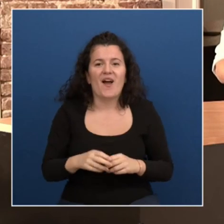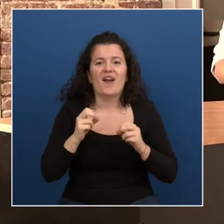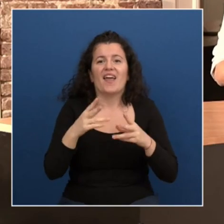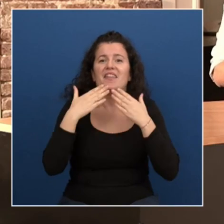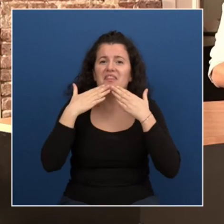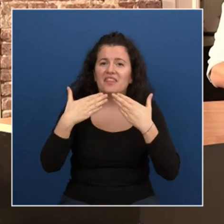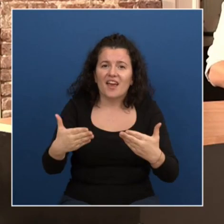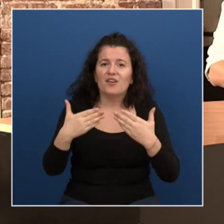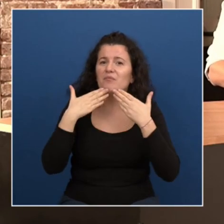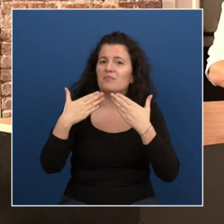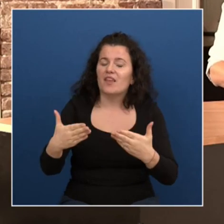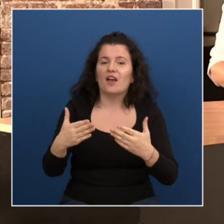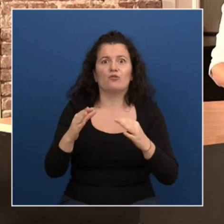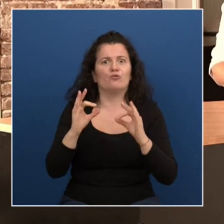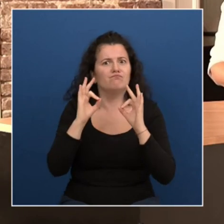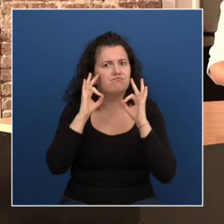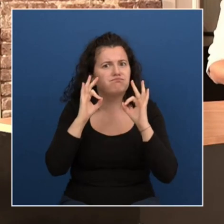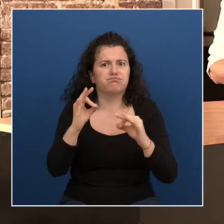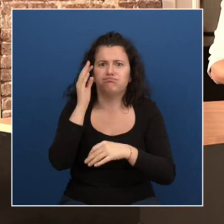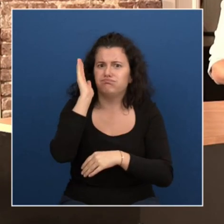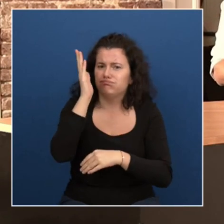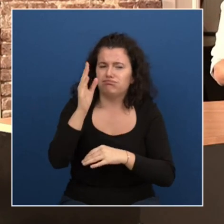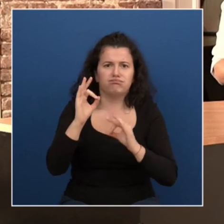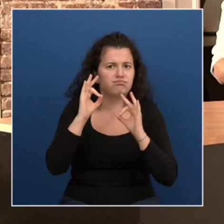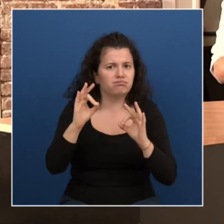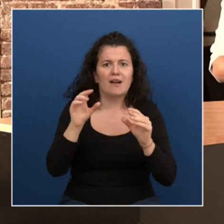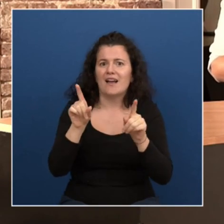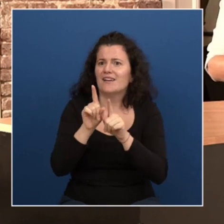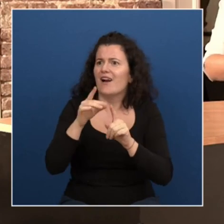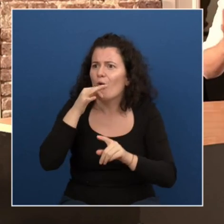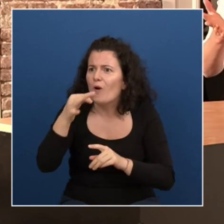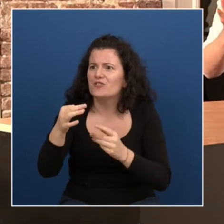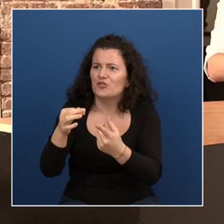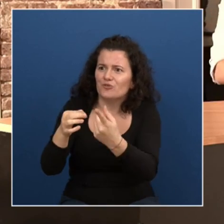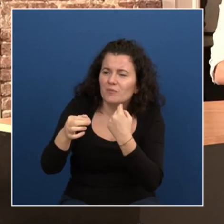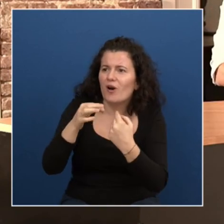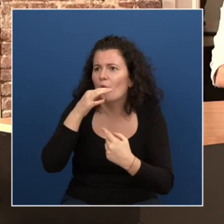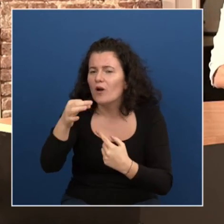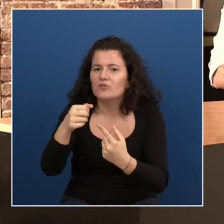awesome Q&A session at the end. It's been fantastic. Thank you so much, and enjoy the rest of your evening.